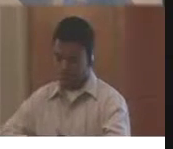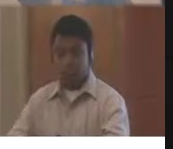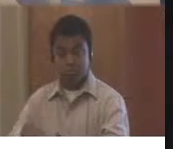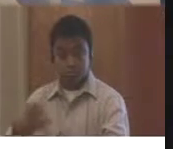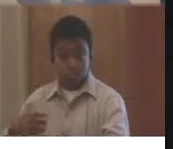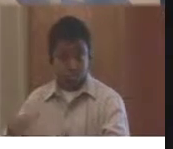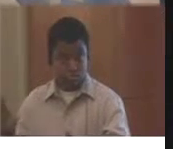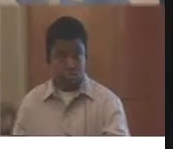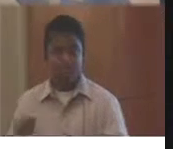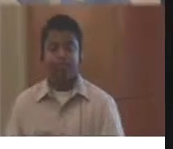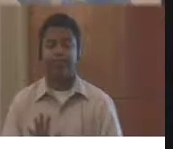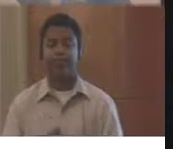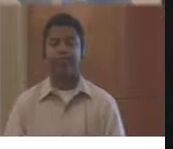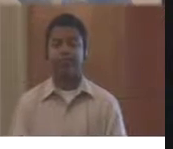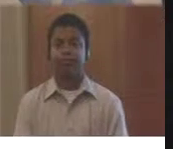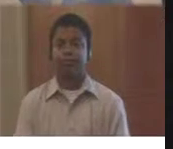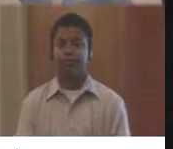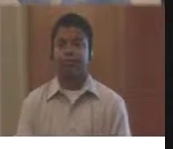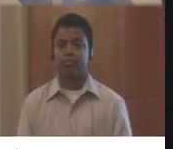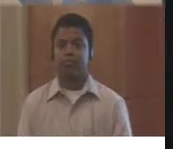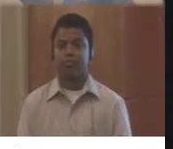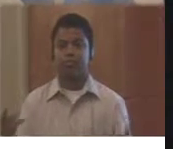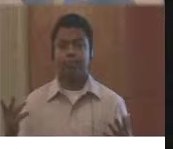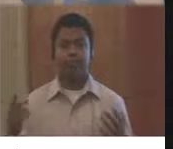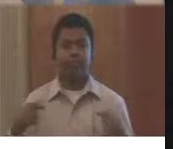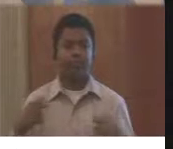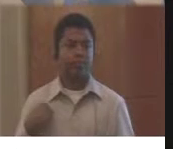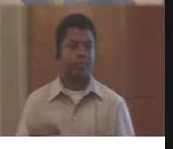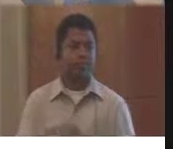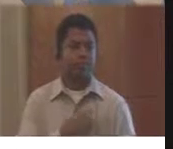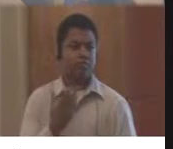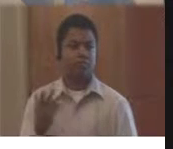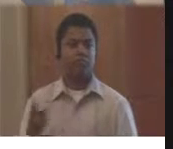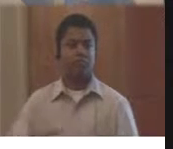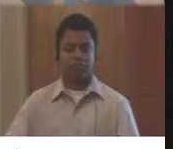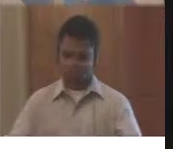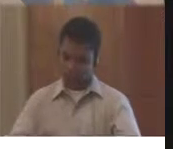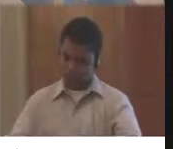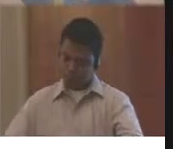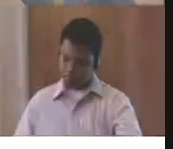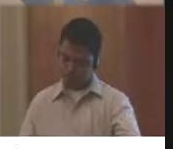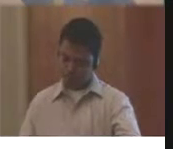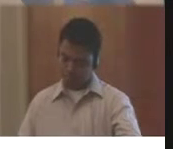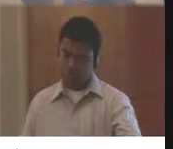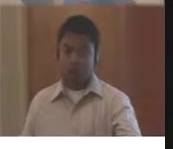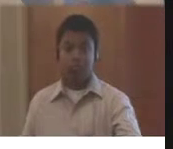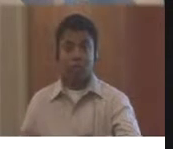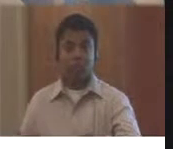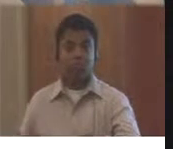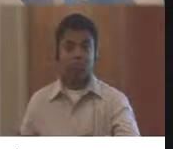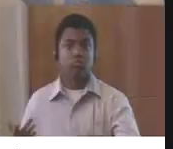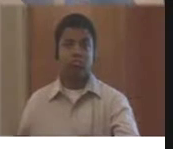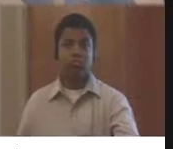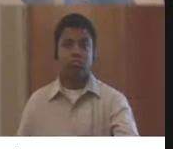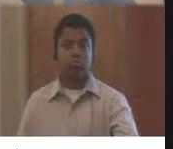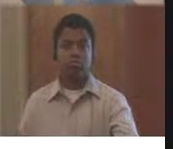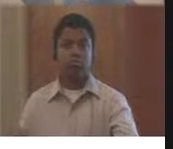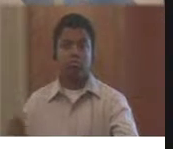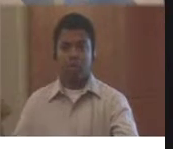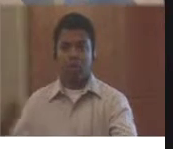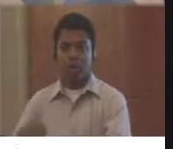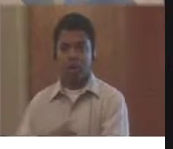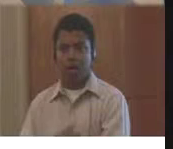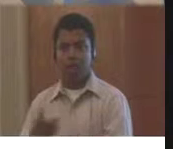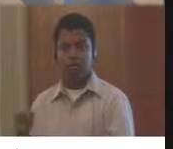just now, as CEPRE de LAC, we are also endorsing this document within the framework, as